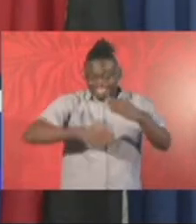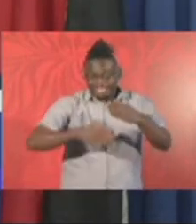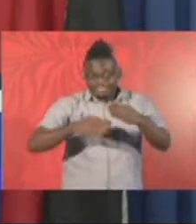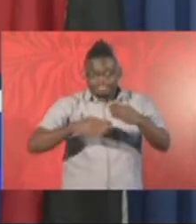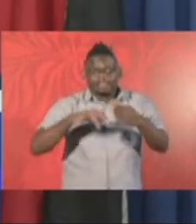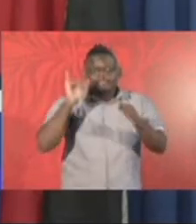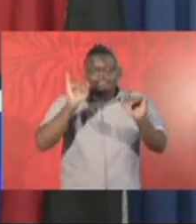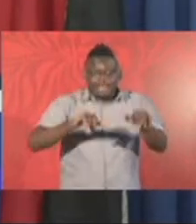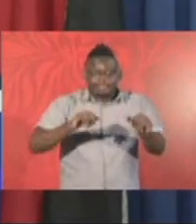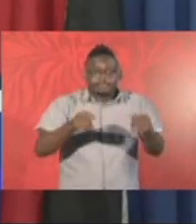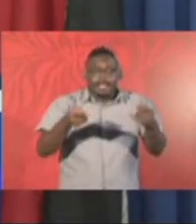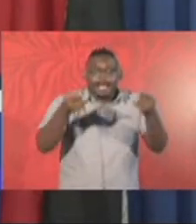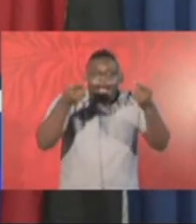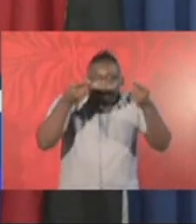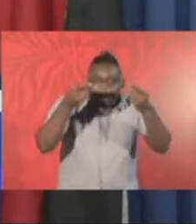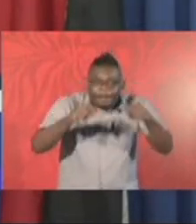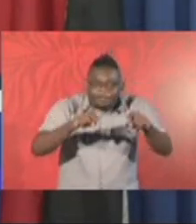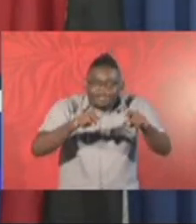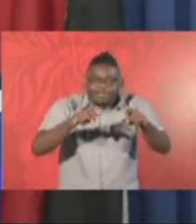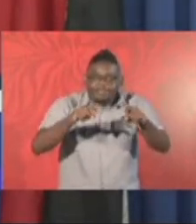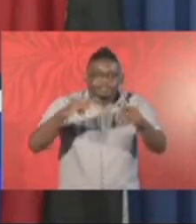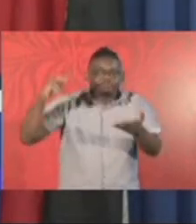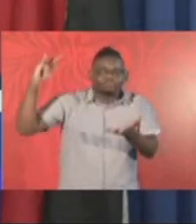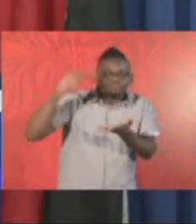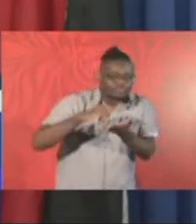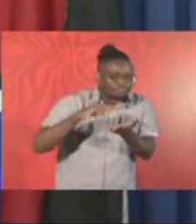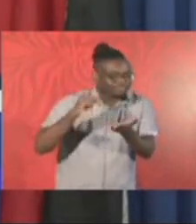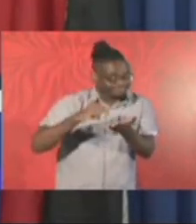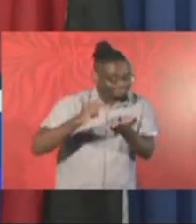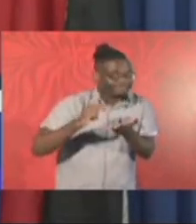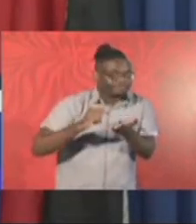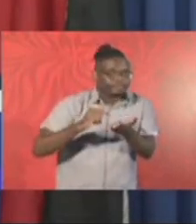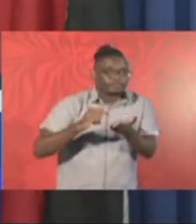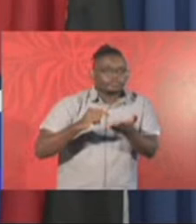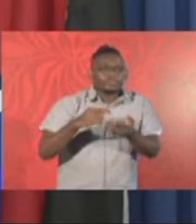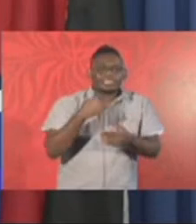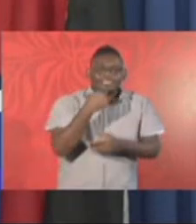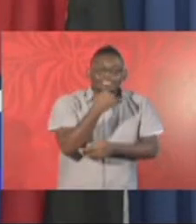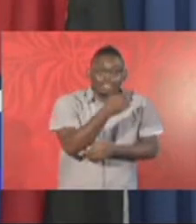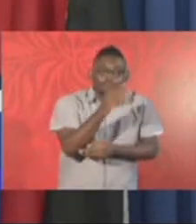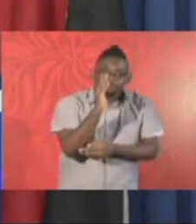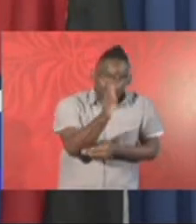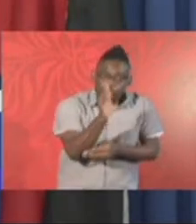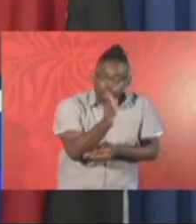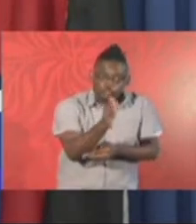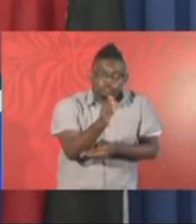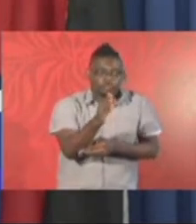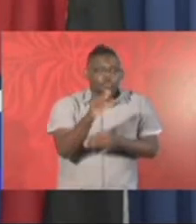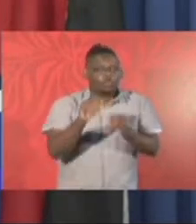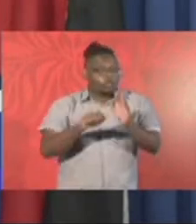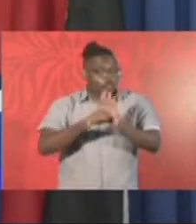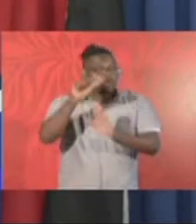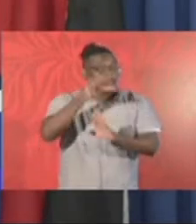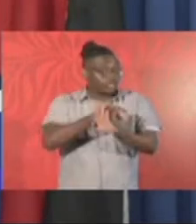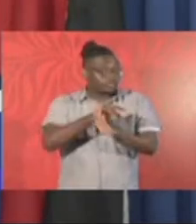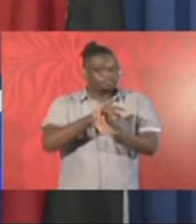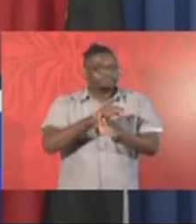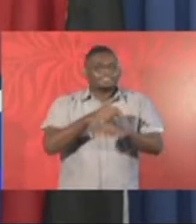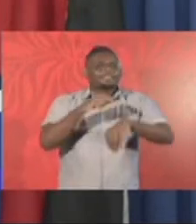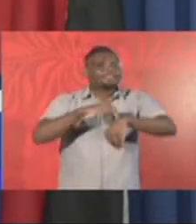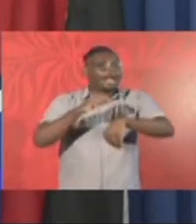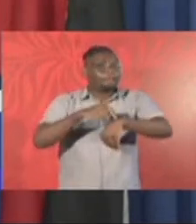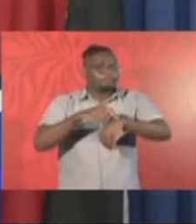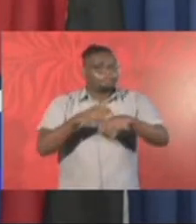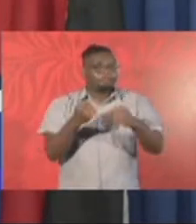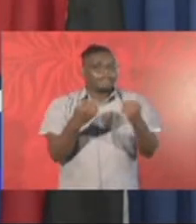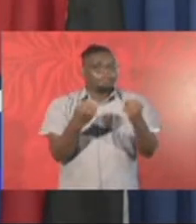happen. But even at that time, I told you that during August is the time when we should be vaccinating.